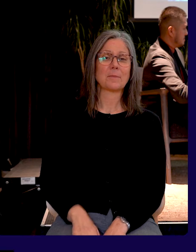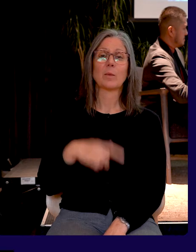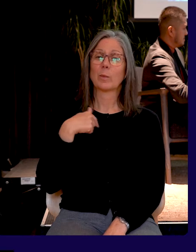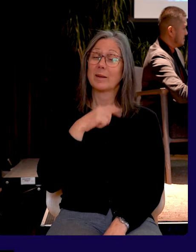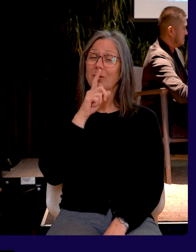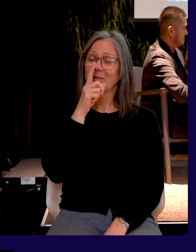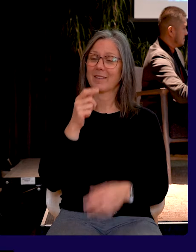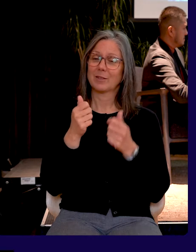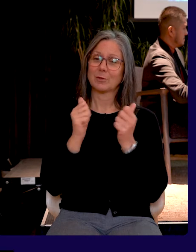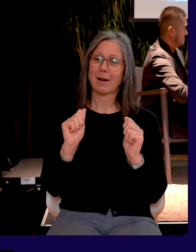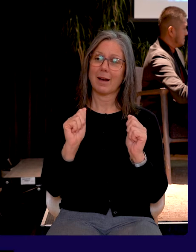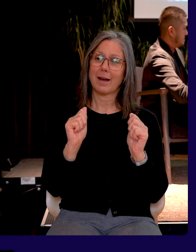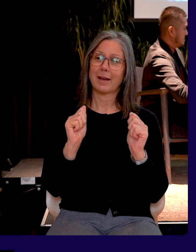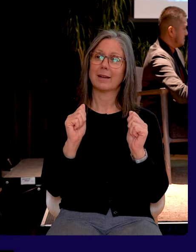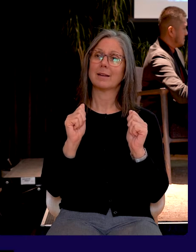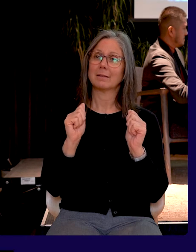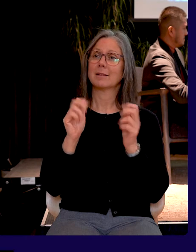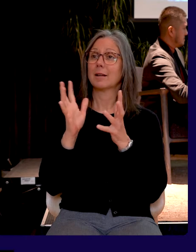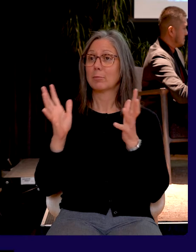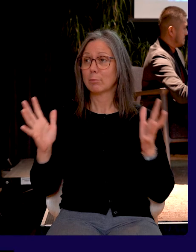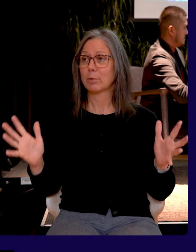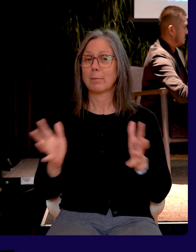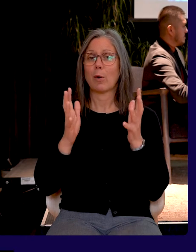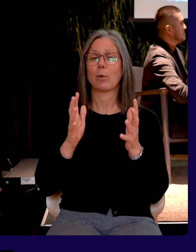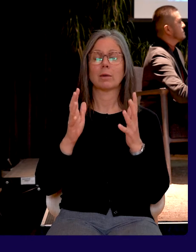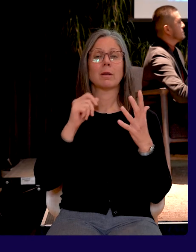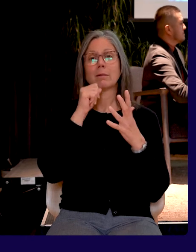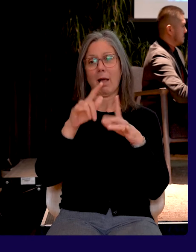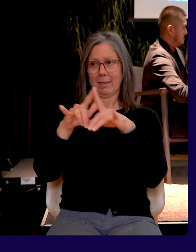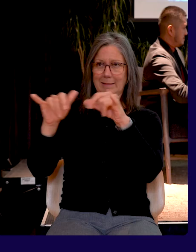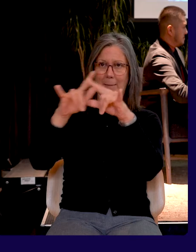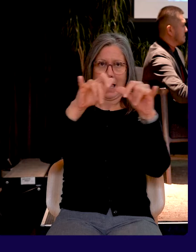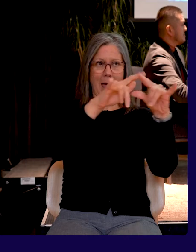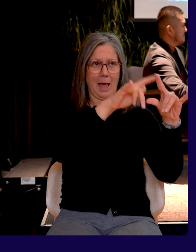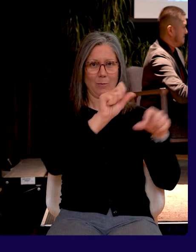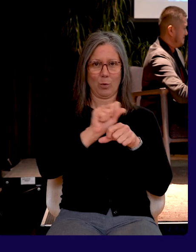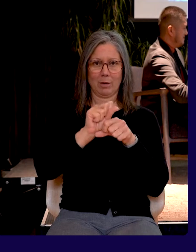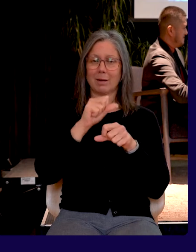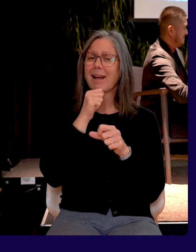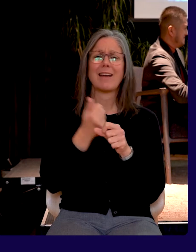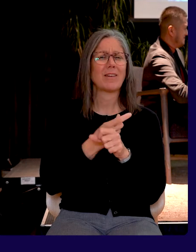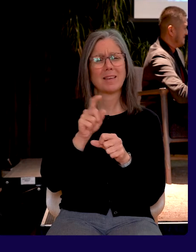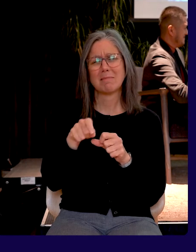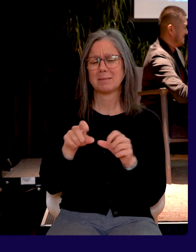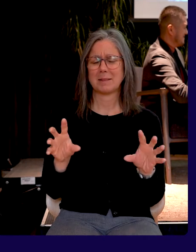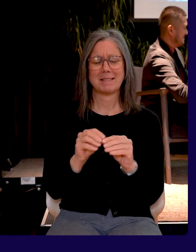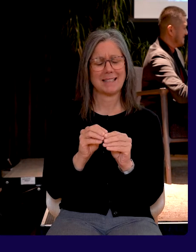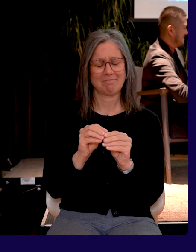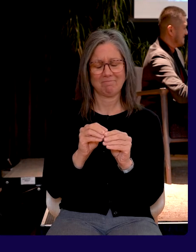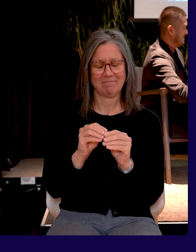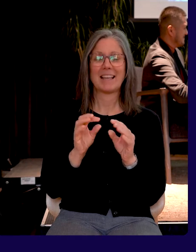we really try to promote asynchronous work. Not everything needs to be a meeting. And I